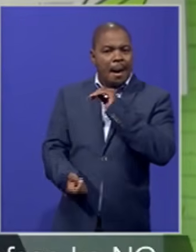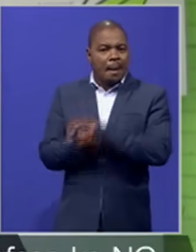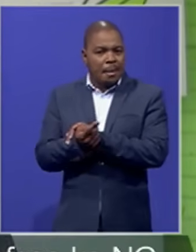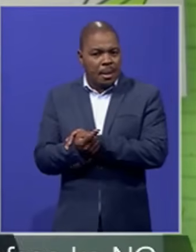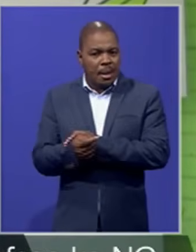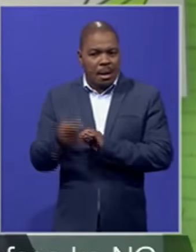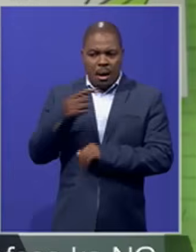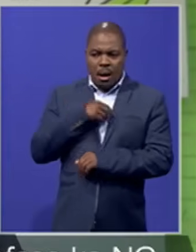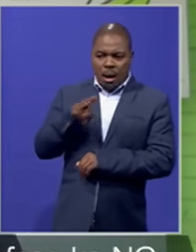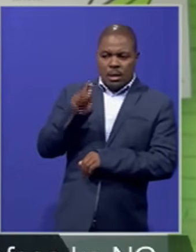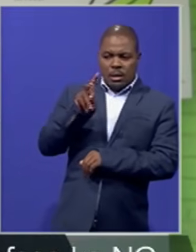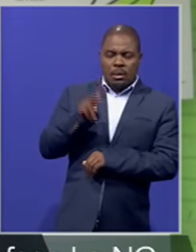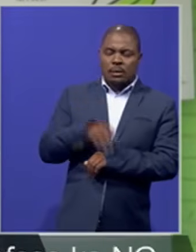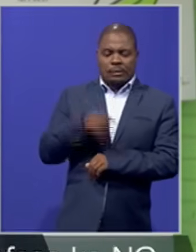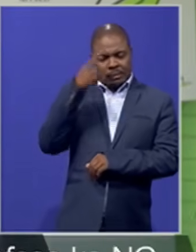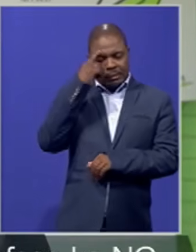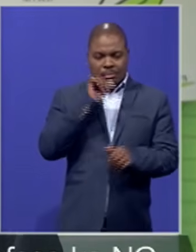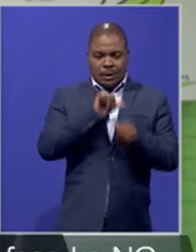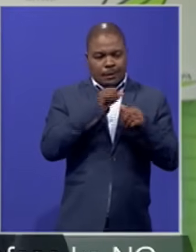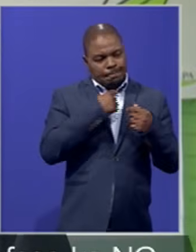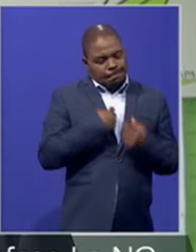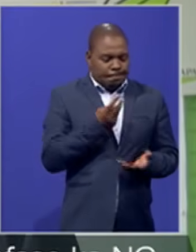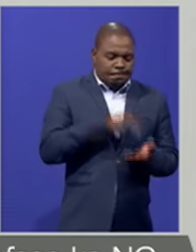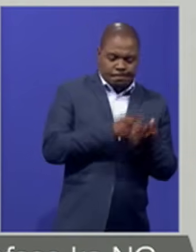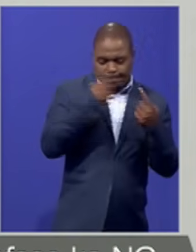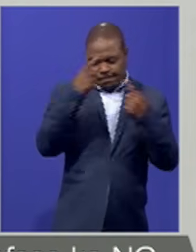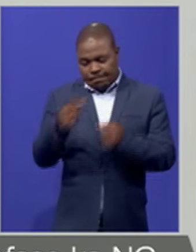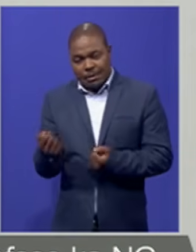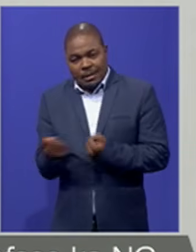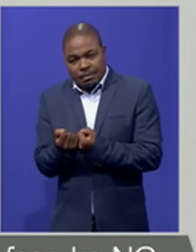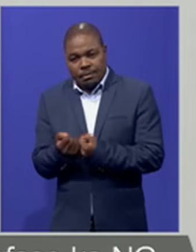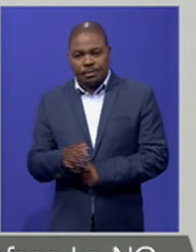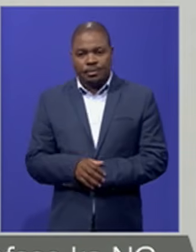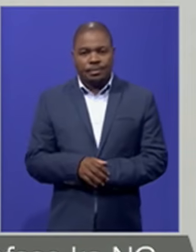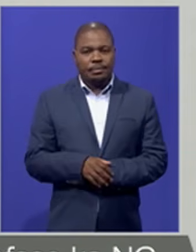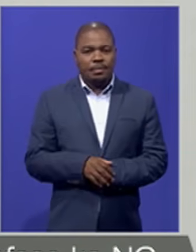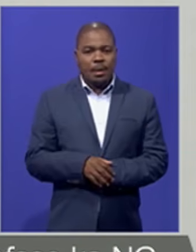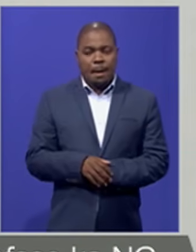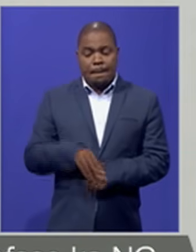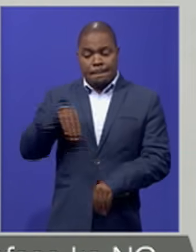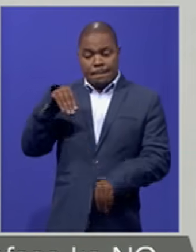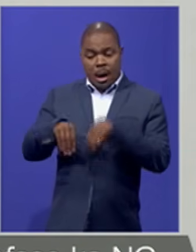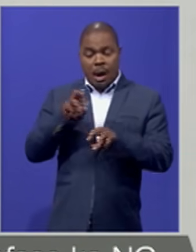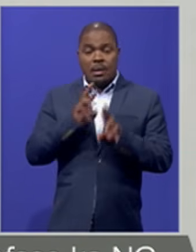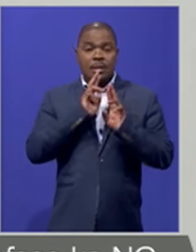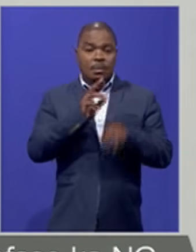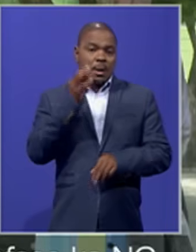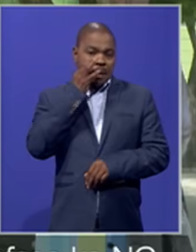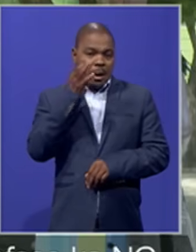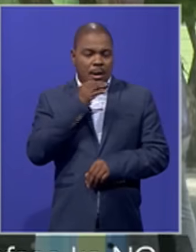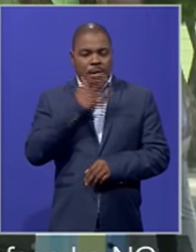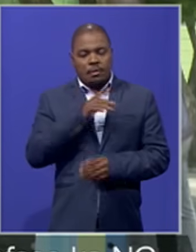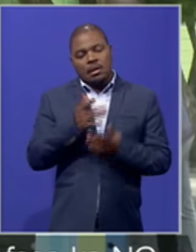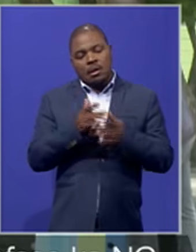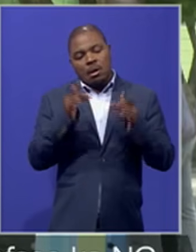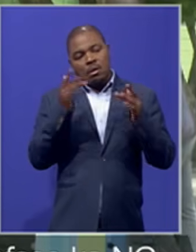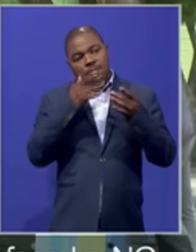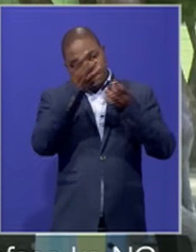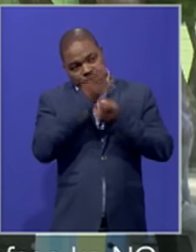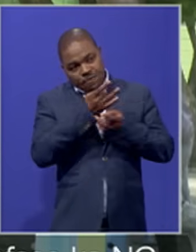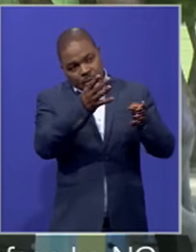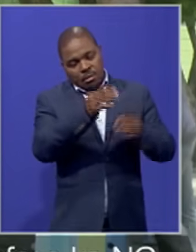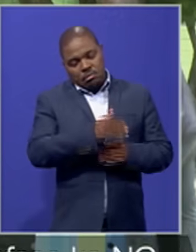bona TV be ke ha ke eme ke lo ba support. Mo pegelong e re botsweng ke moepo e kaile fa e tla nelana ka tlhaeletsano mo nakong e